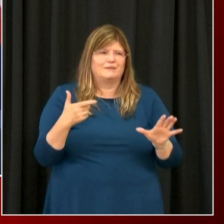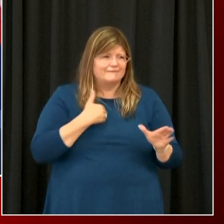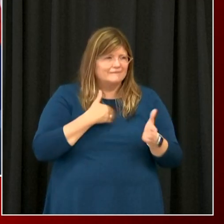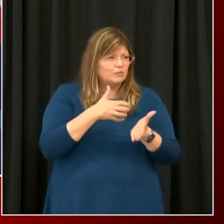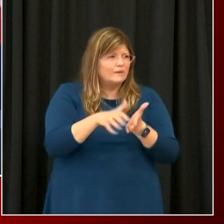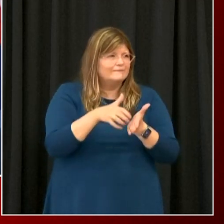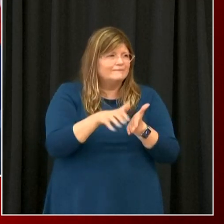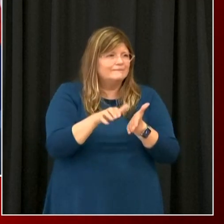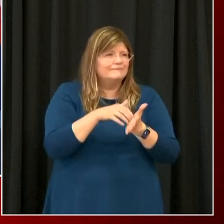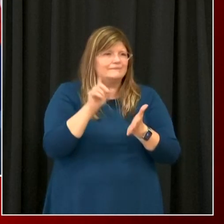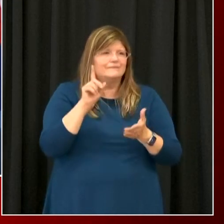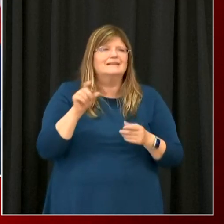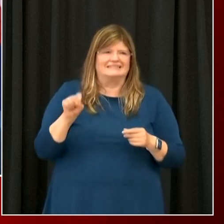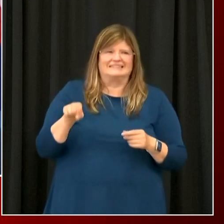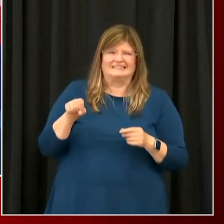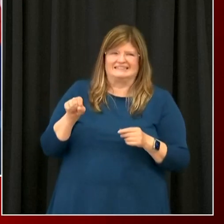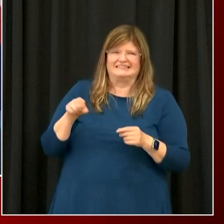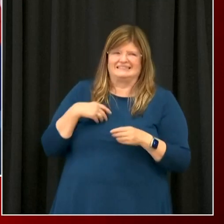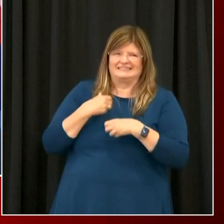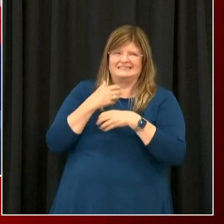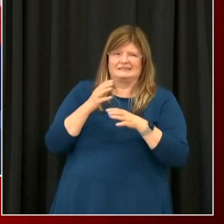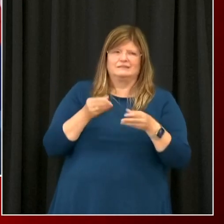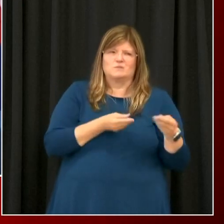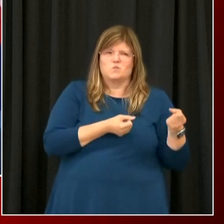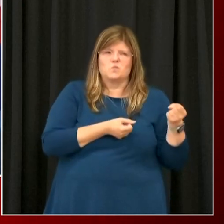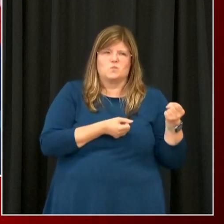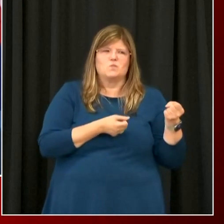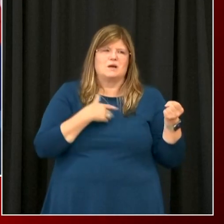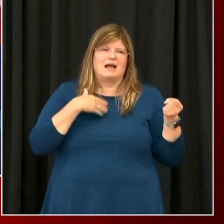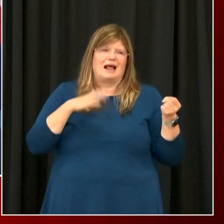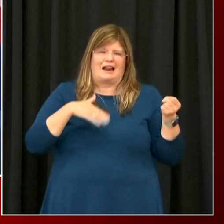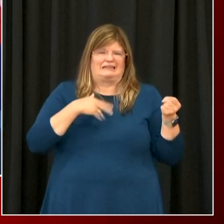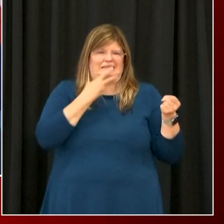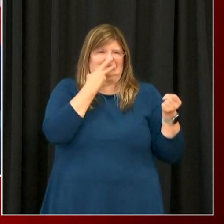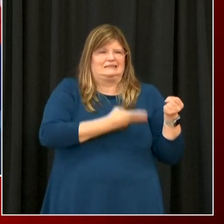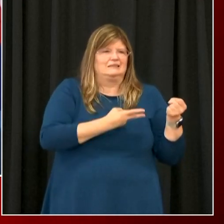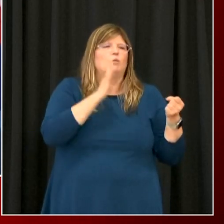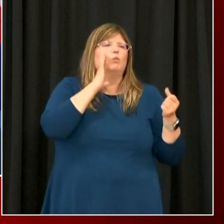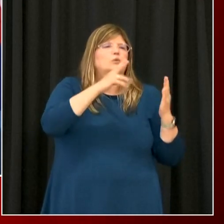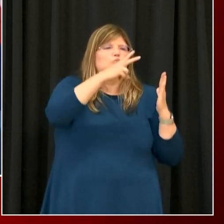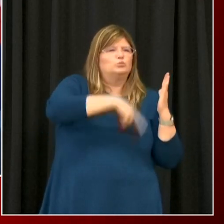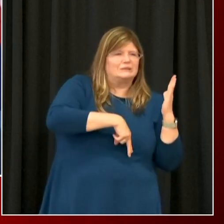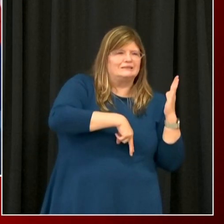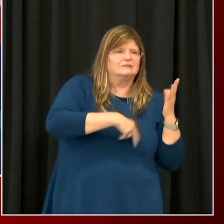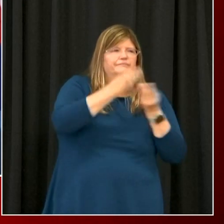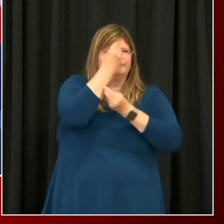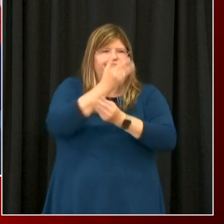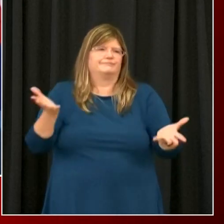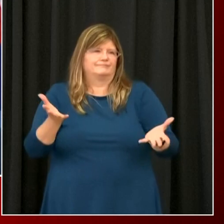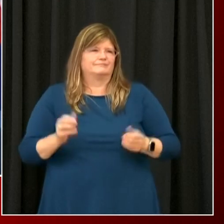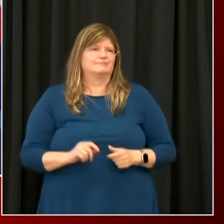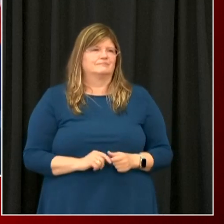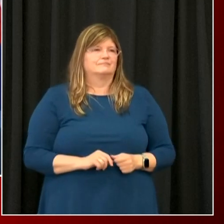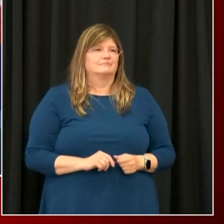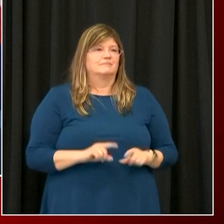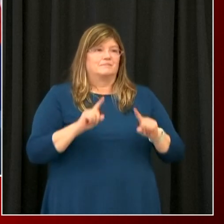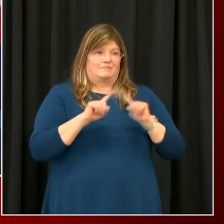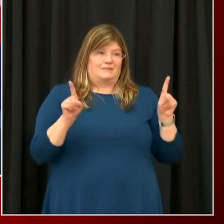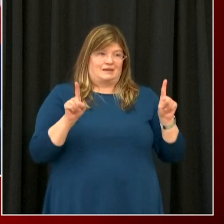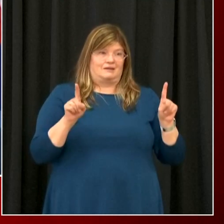draft that's. Okay, so I haven't seen it, and I'll read it and comment on it. I will say that we are going